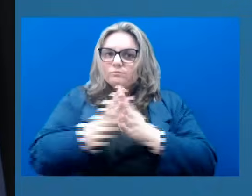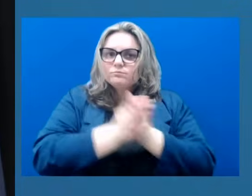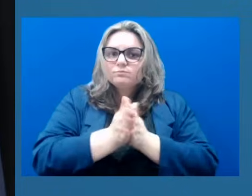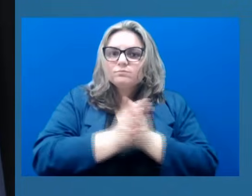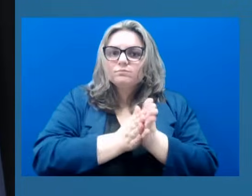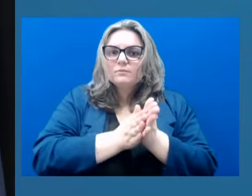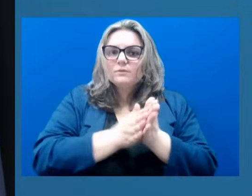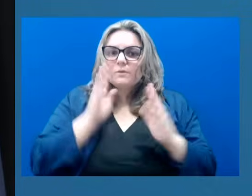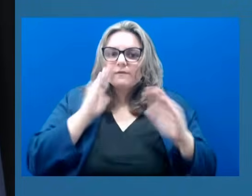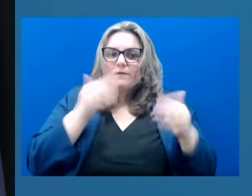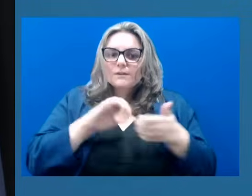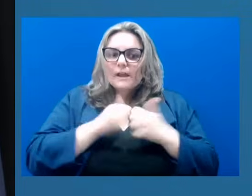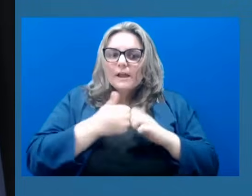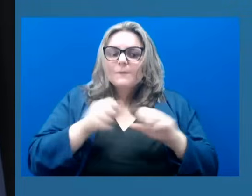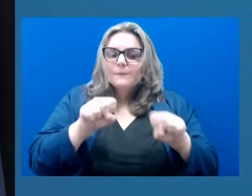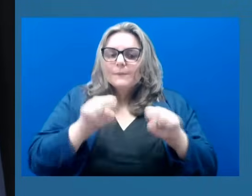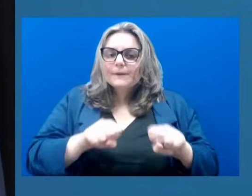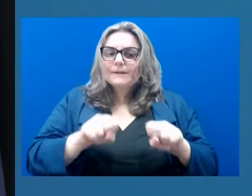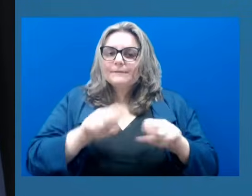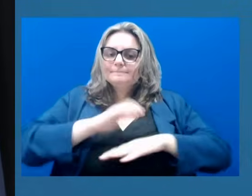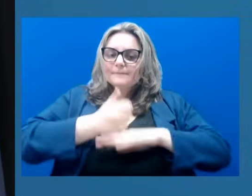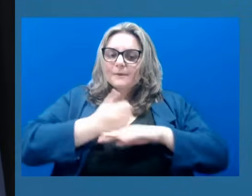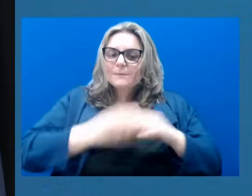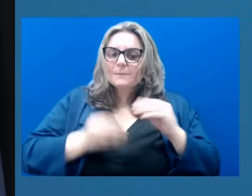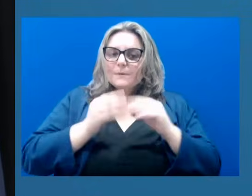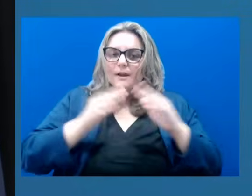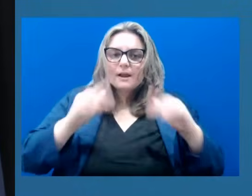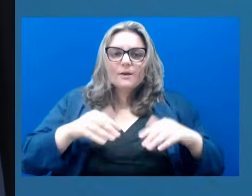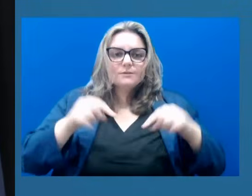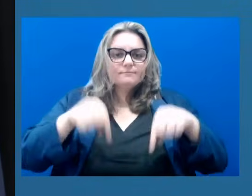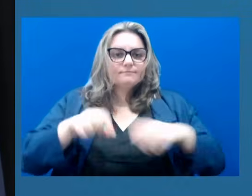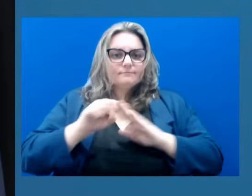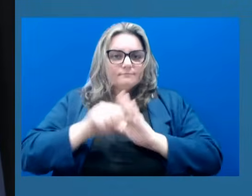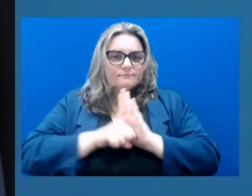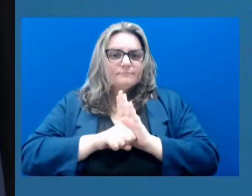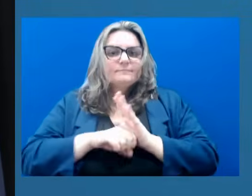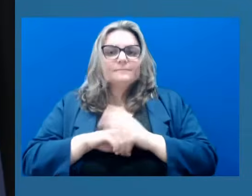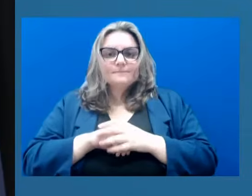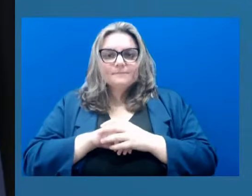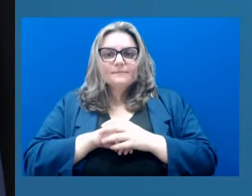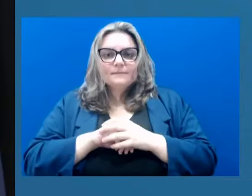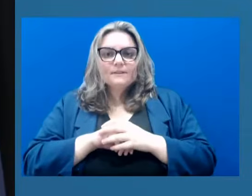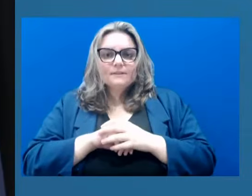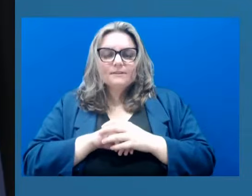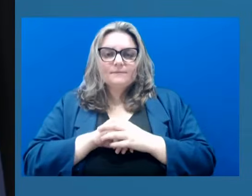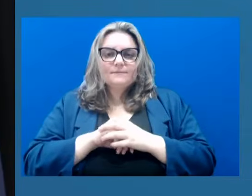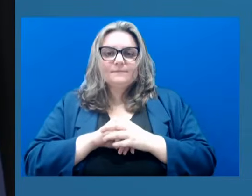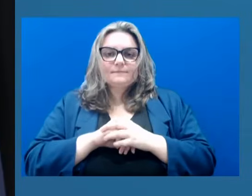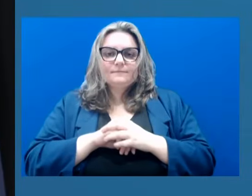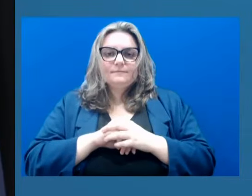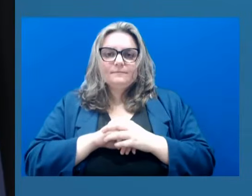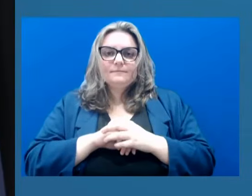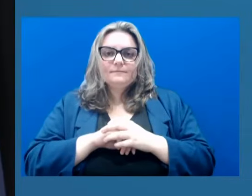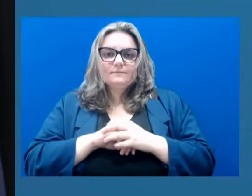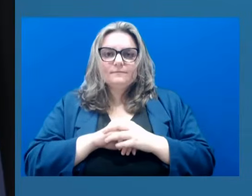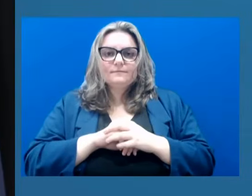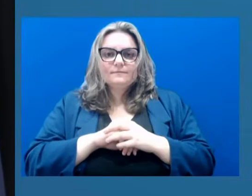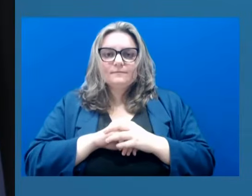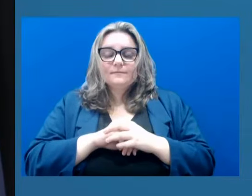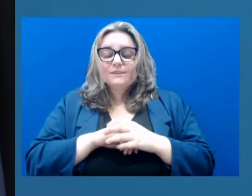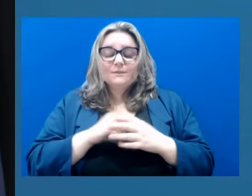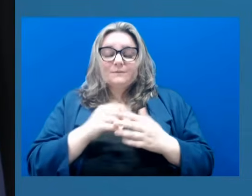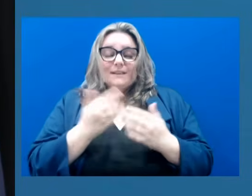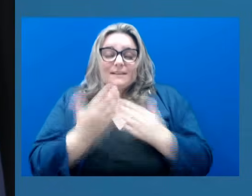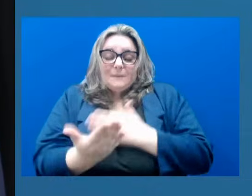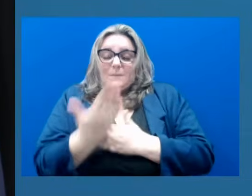to give everyone that sense of value that comes from having a home that's yours. And so I just had the best morning. For me, that's as good